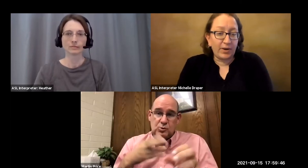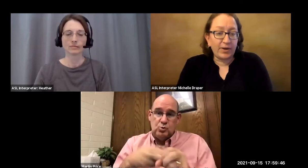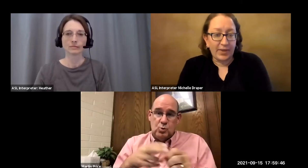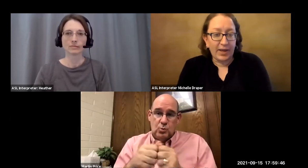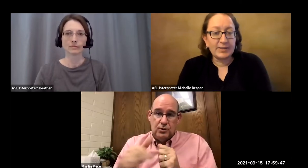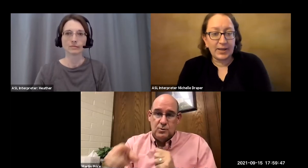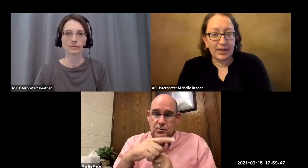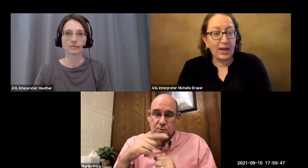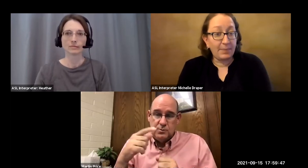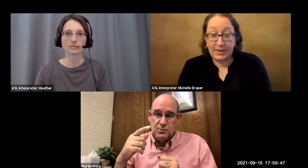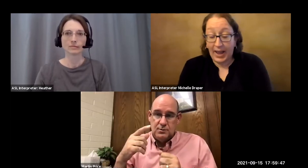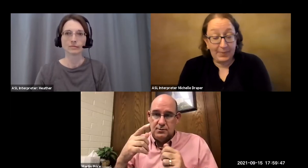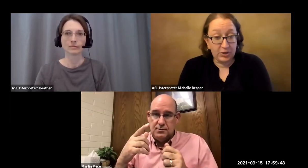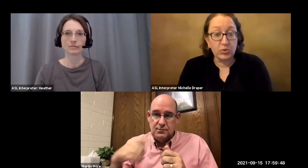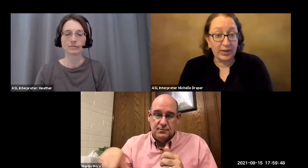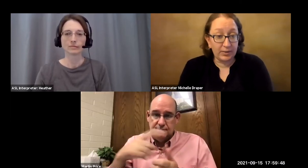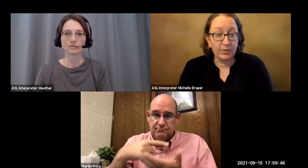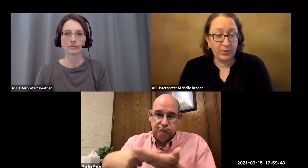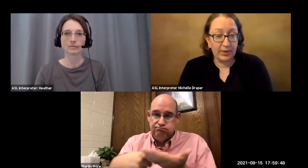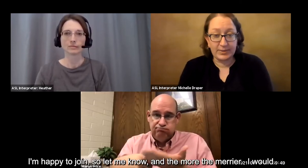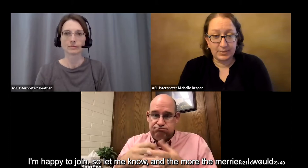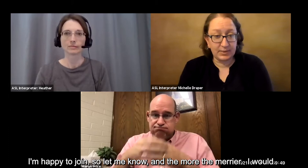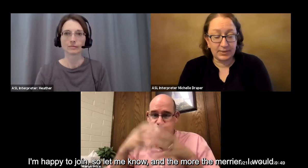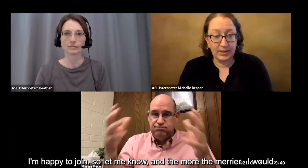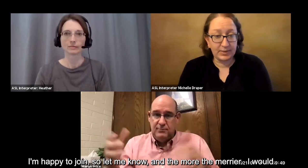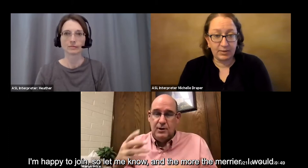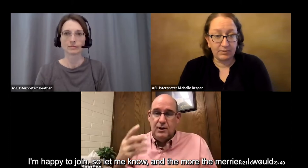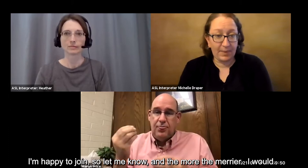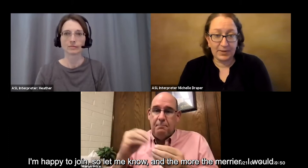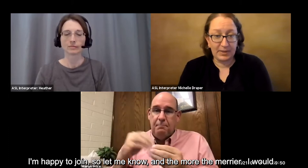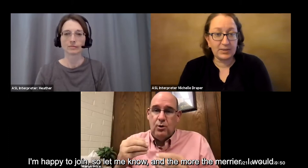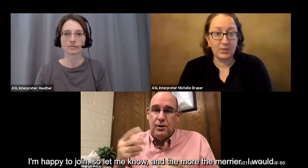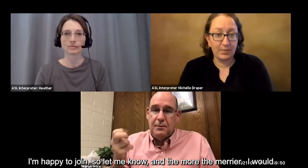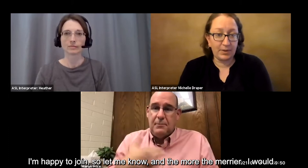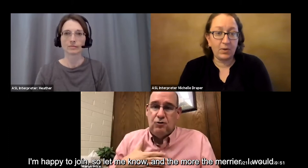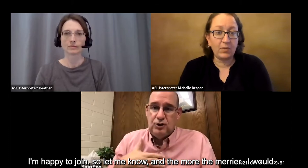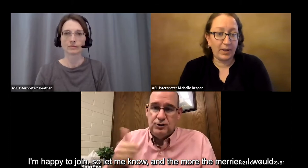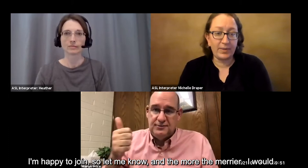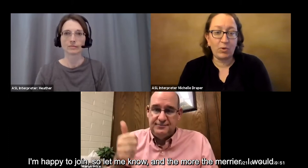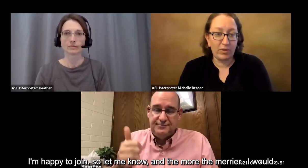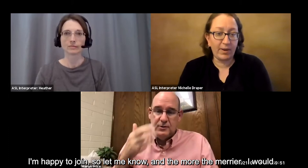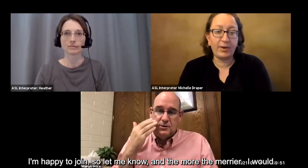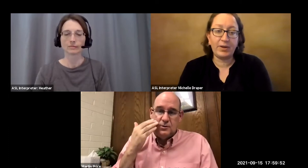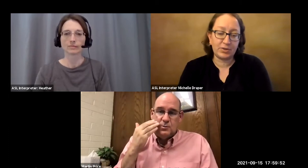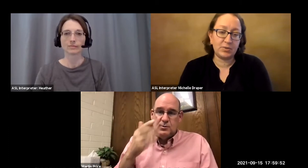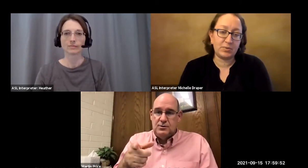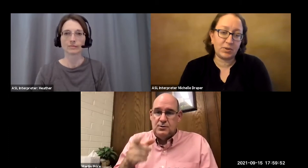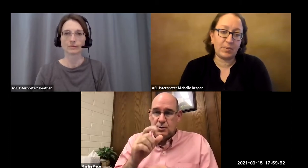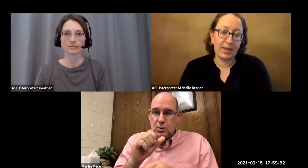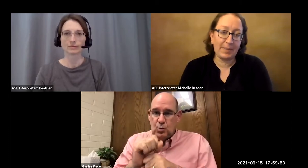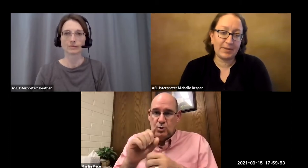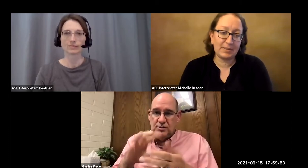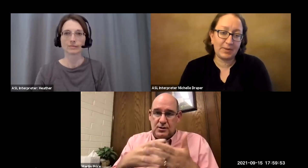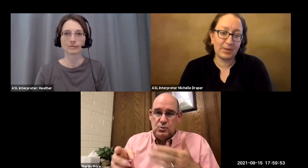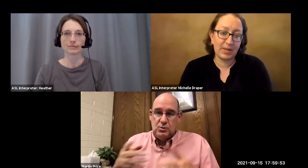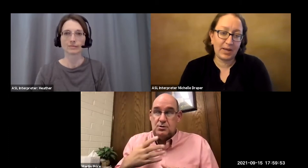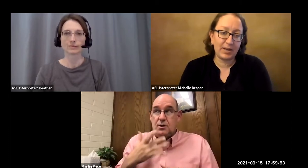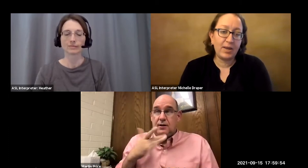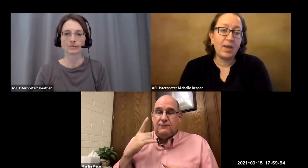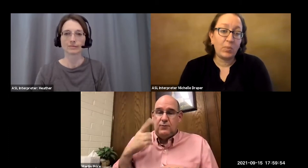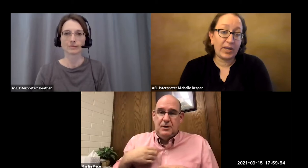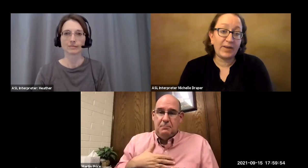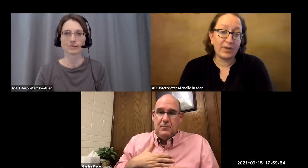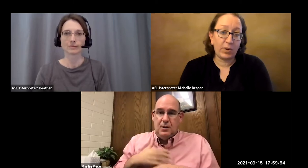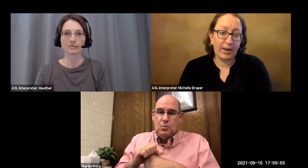Thank you, Eric, for that. And I'm happy to join when you guys discuss and are happy to meet. So let me know. And the more the merrier too. So I'd be happy to meet with